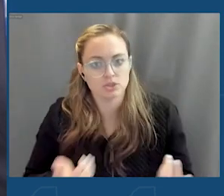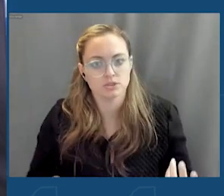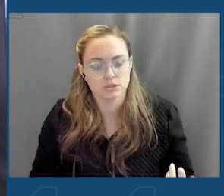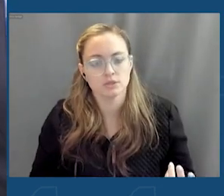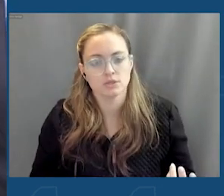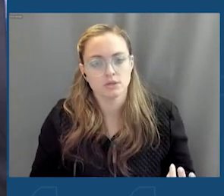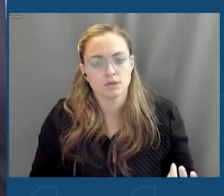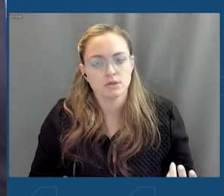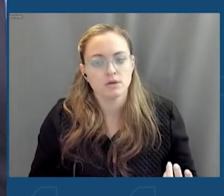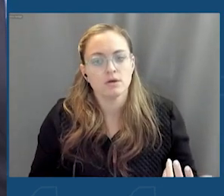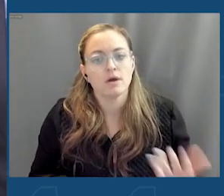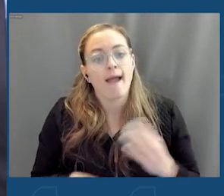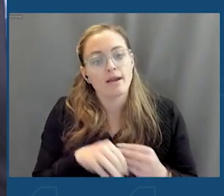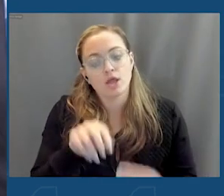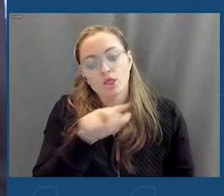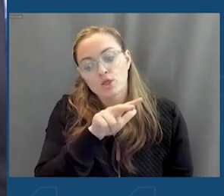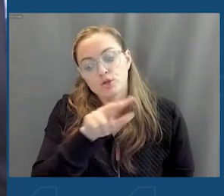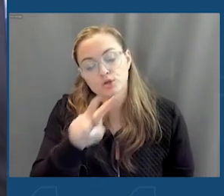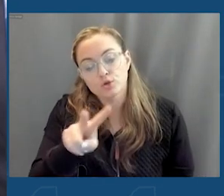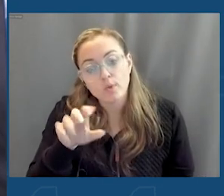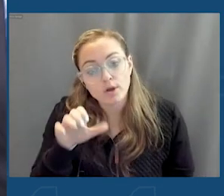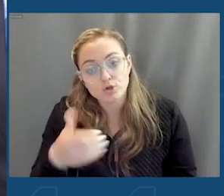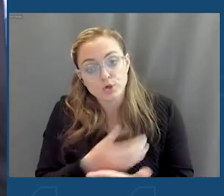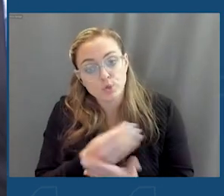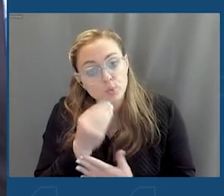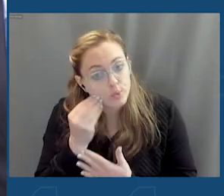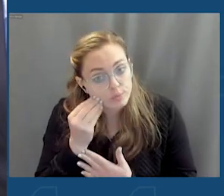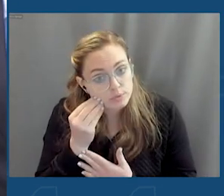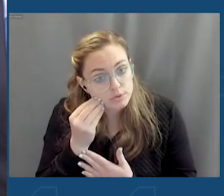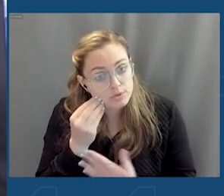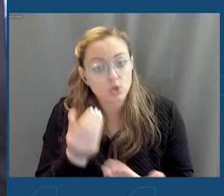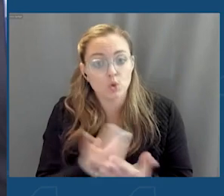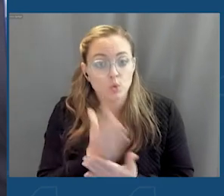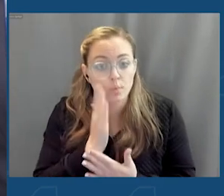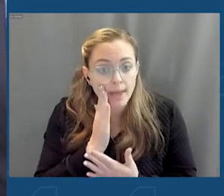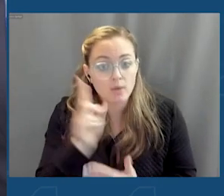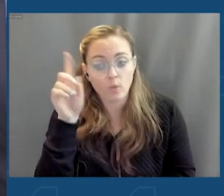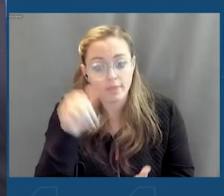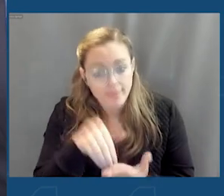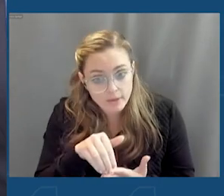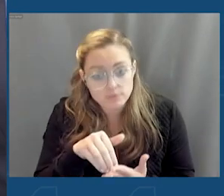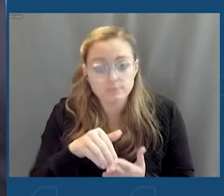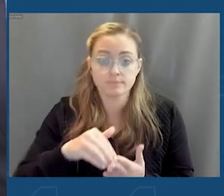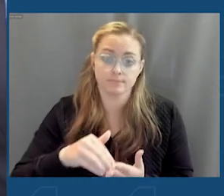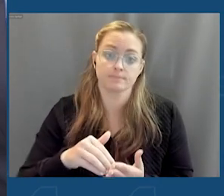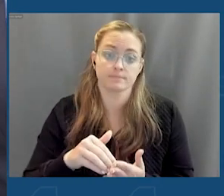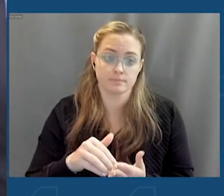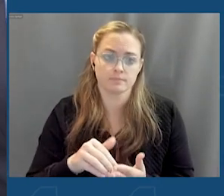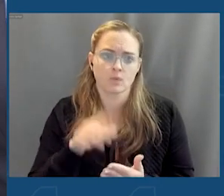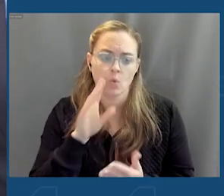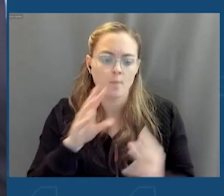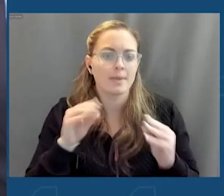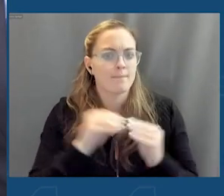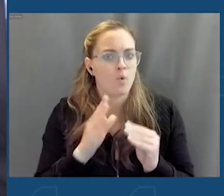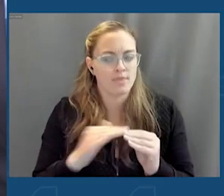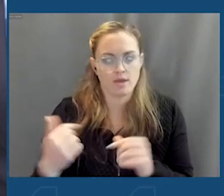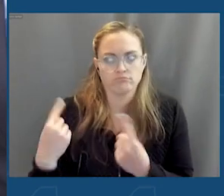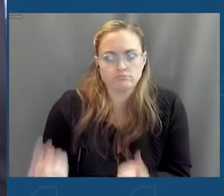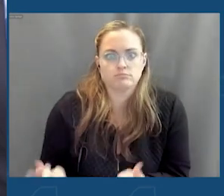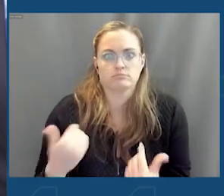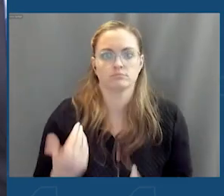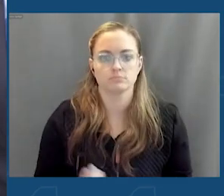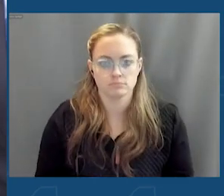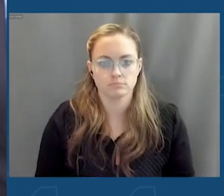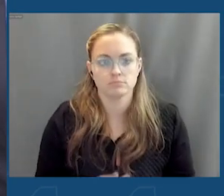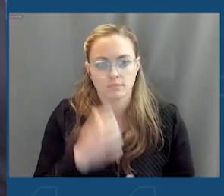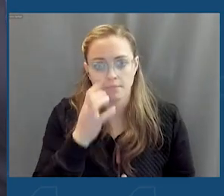adding 3,200 new homes, new beds, 1,000 beds, and that's going to be more beds than we had before. So, Mayor, I'll